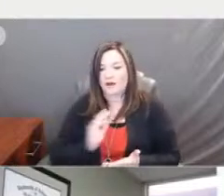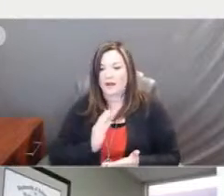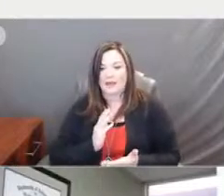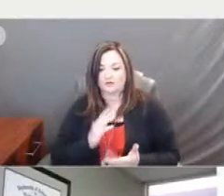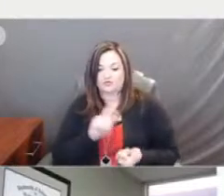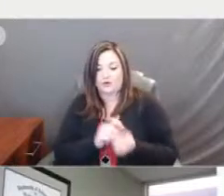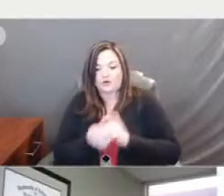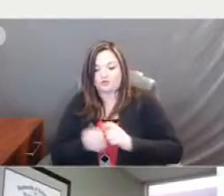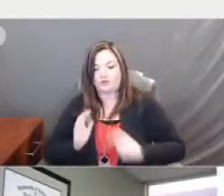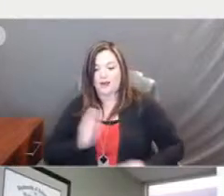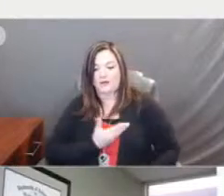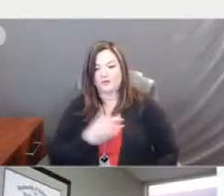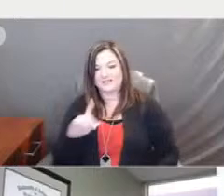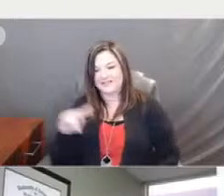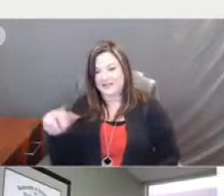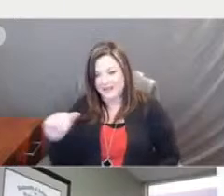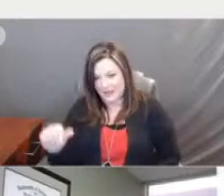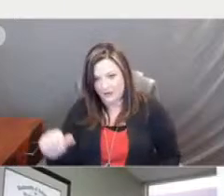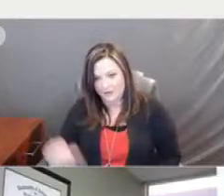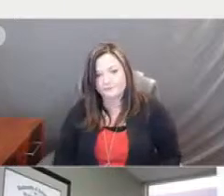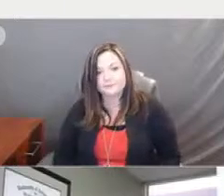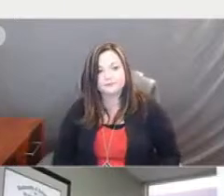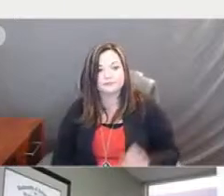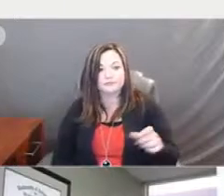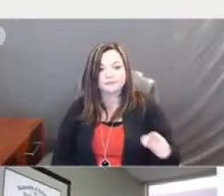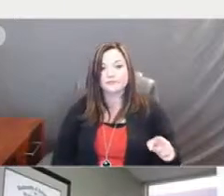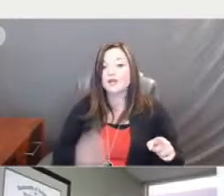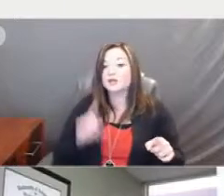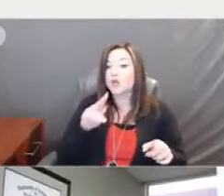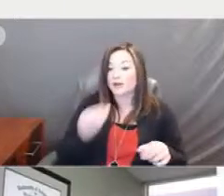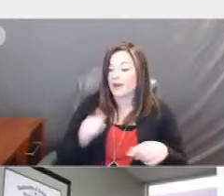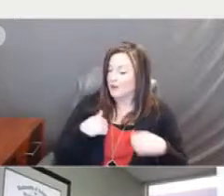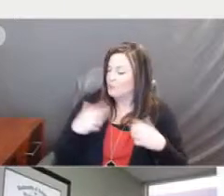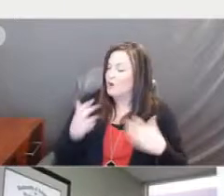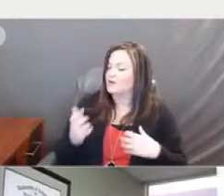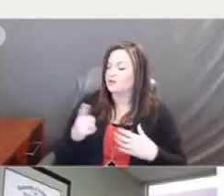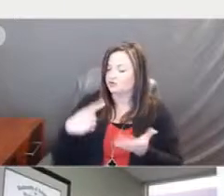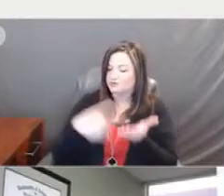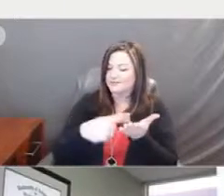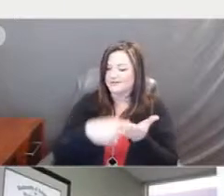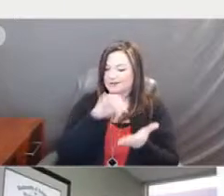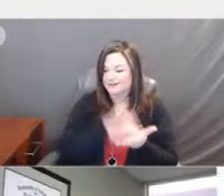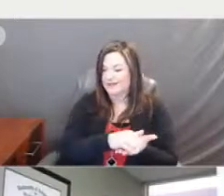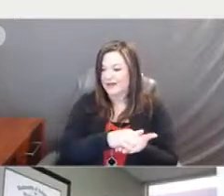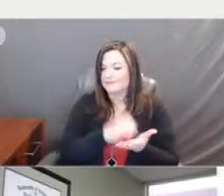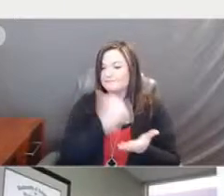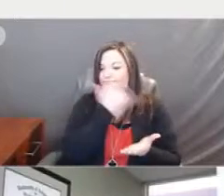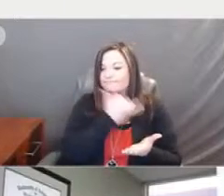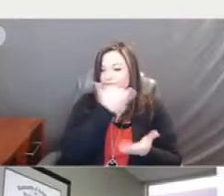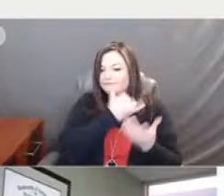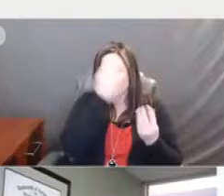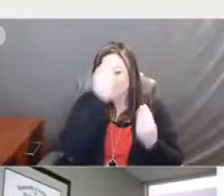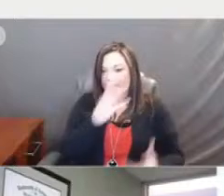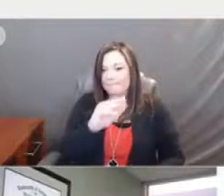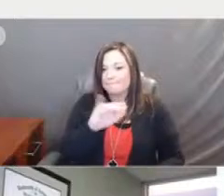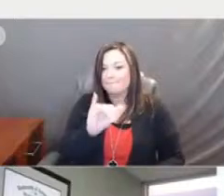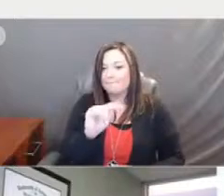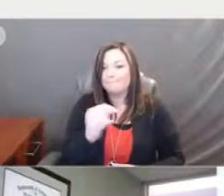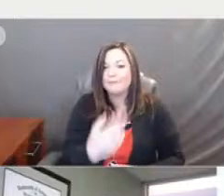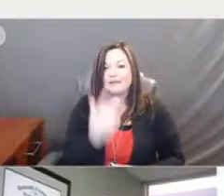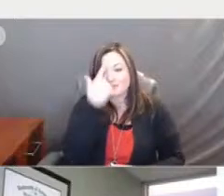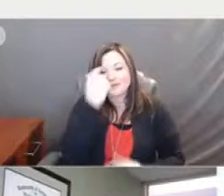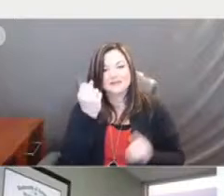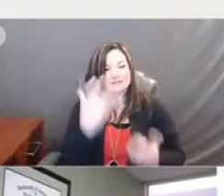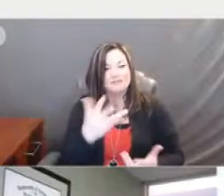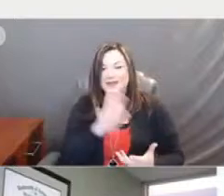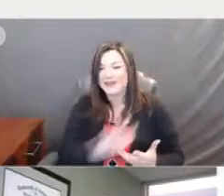Okay, all right. Well, I wanted to get through those myths because there are so many of them floating out there, and certainly I'm sure there are plenty more